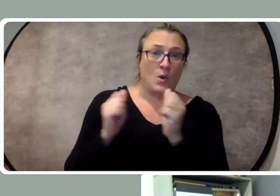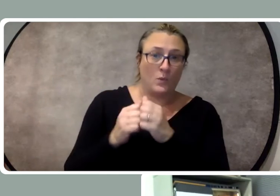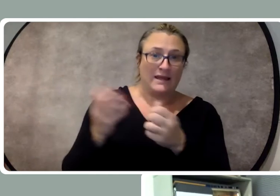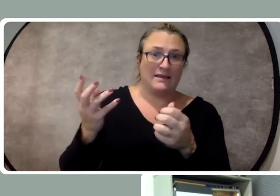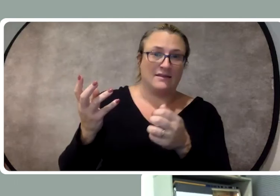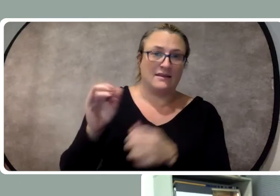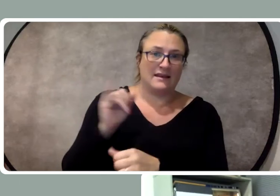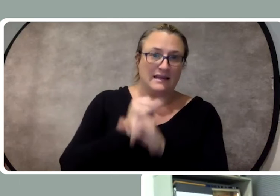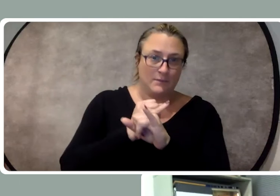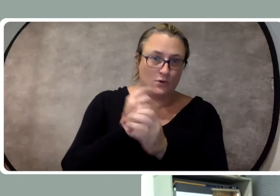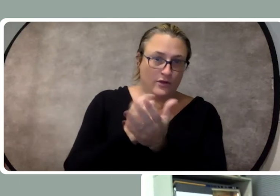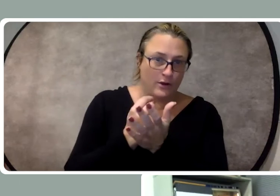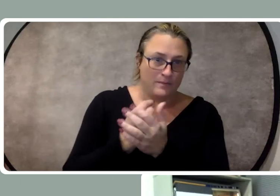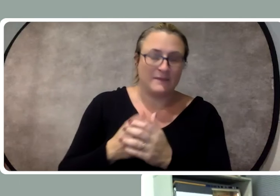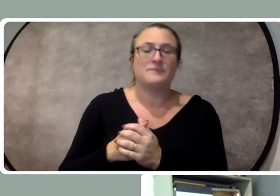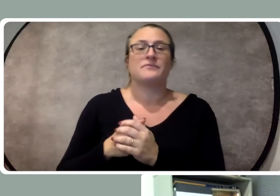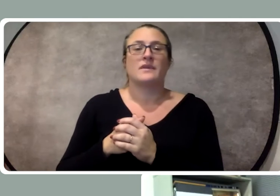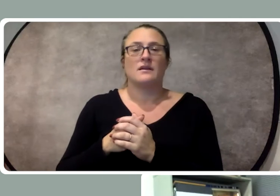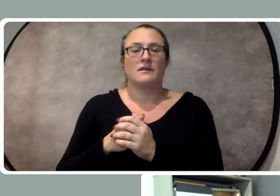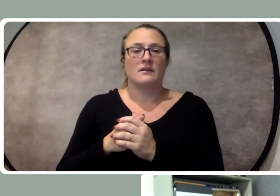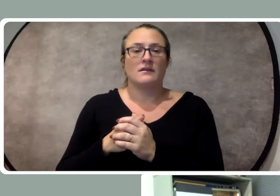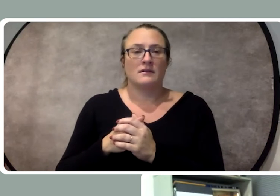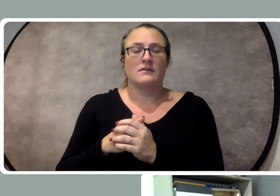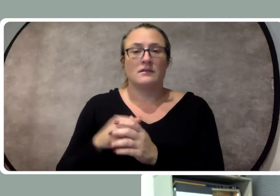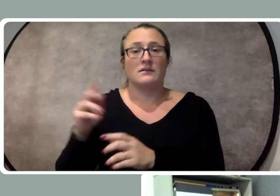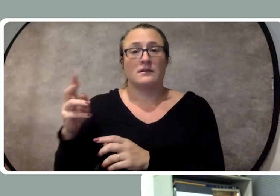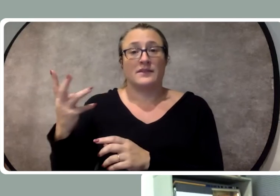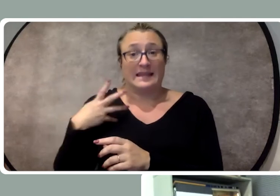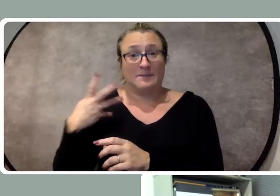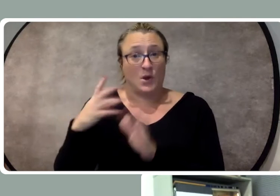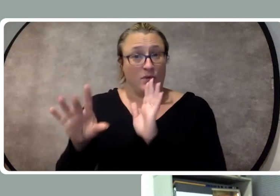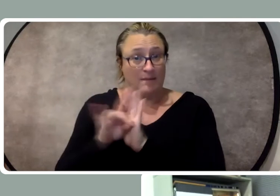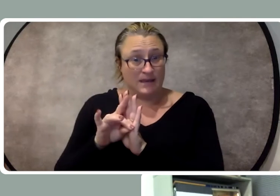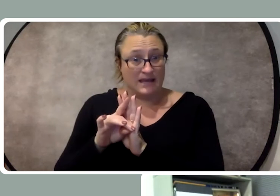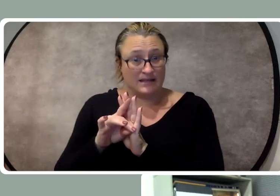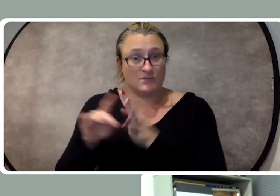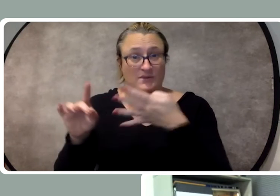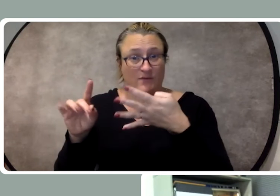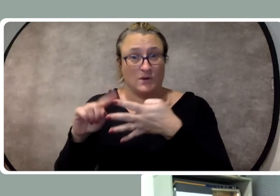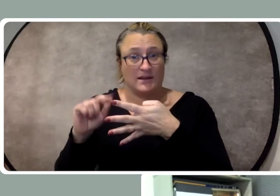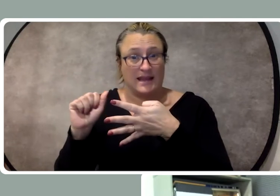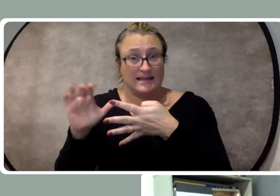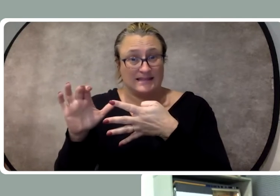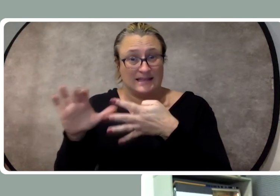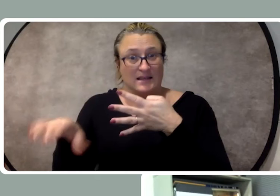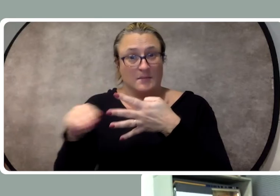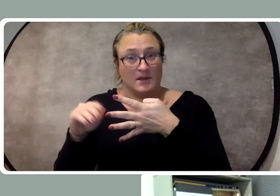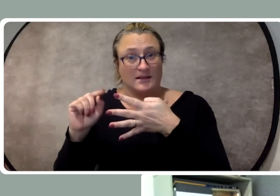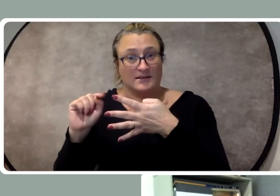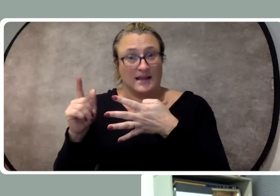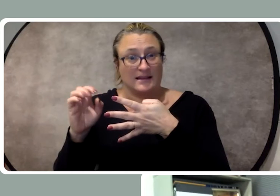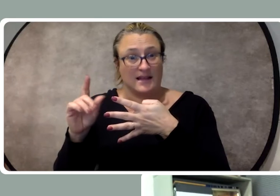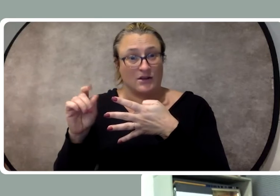the regimen they chose the chemotherapy regimen was 4 chemos, the AC plus Taxol